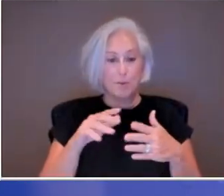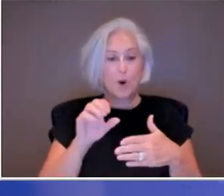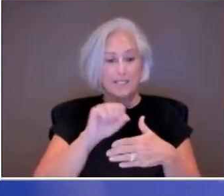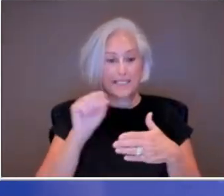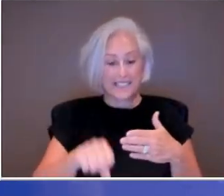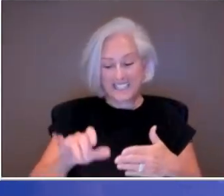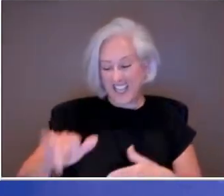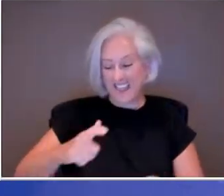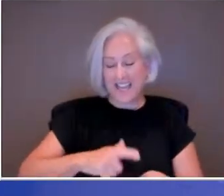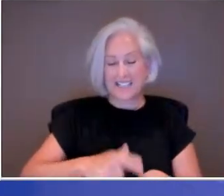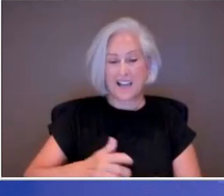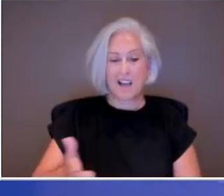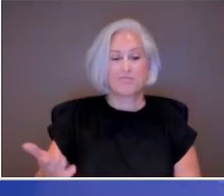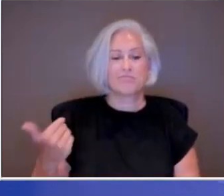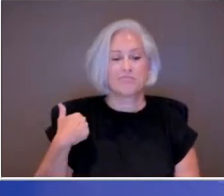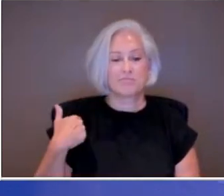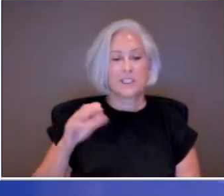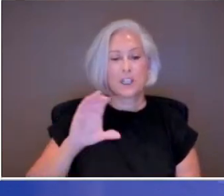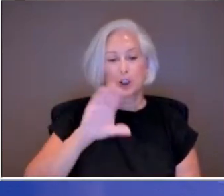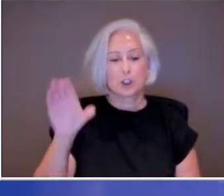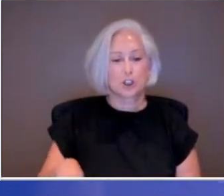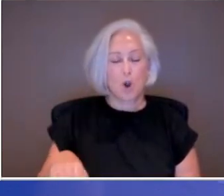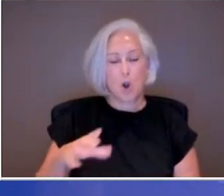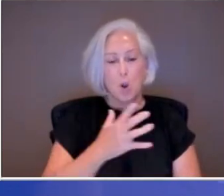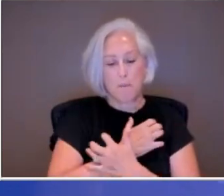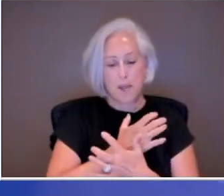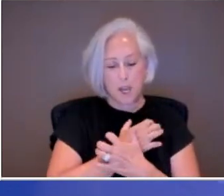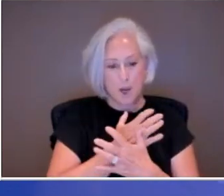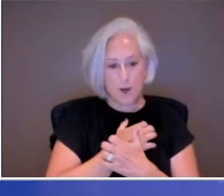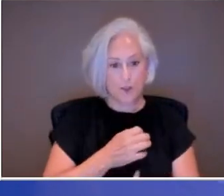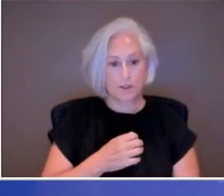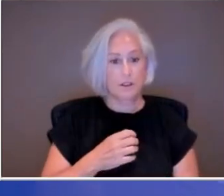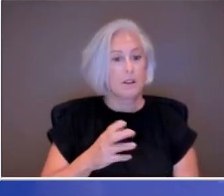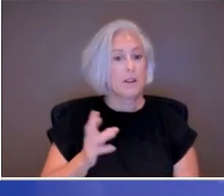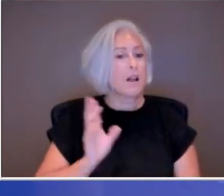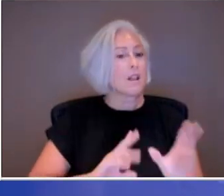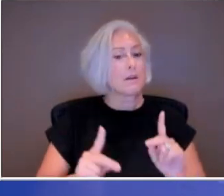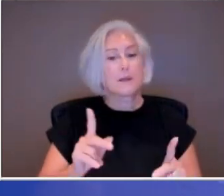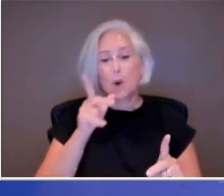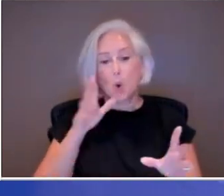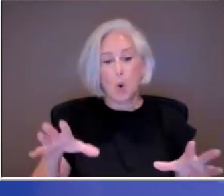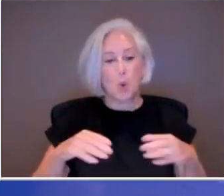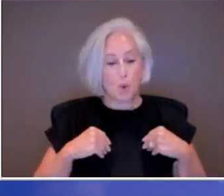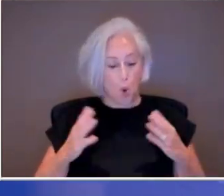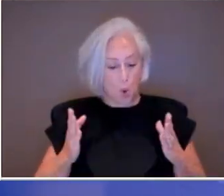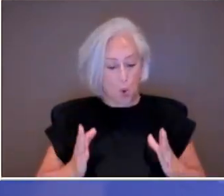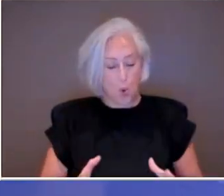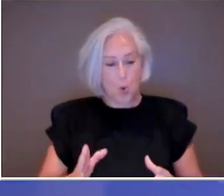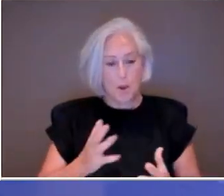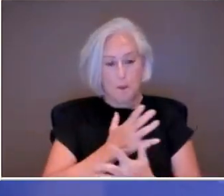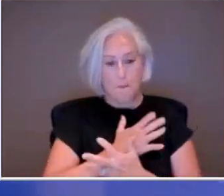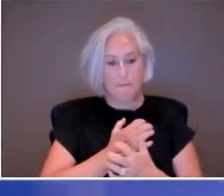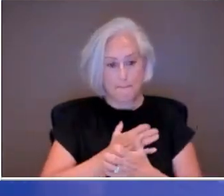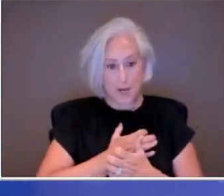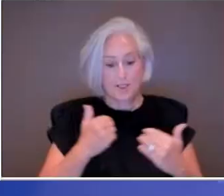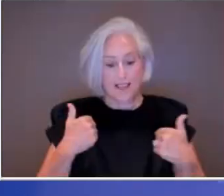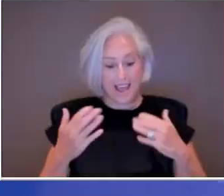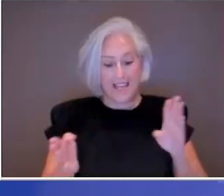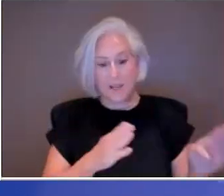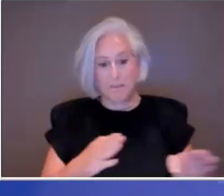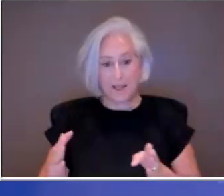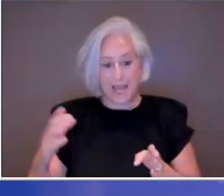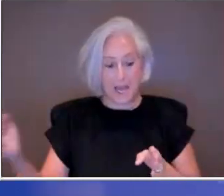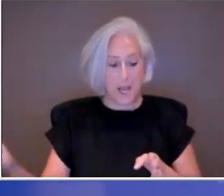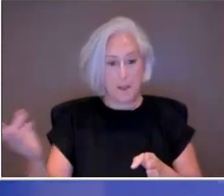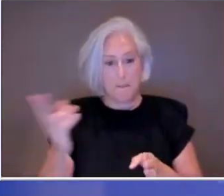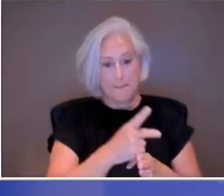time. And the ownership there was so wonderful. They had a plan to get him back in case I happened